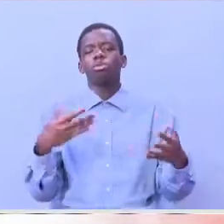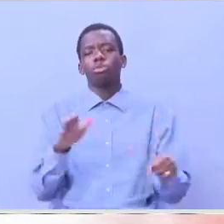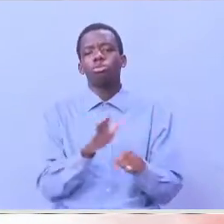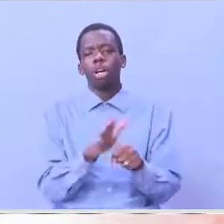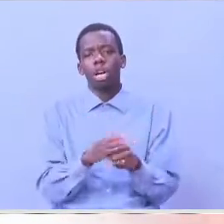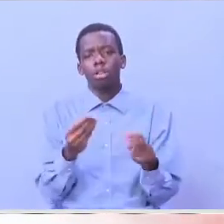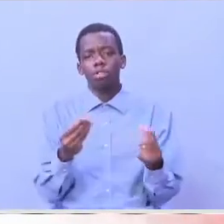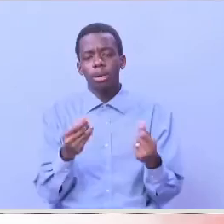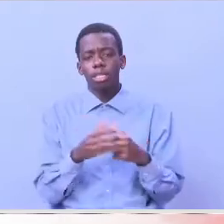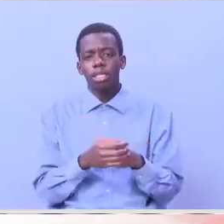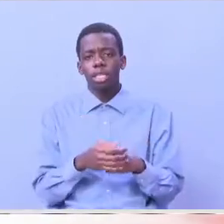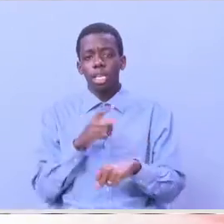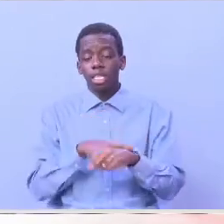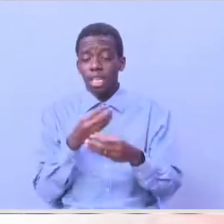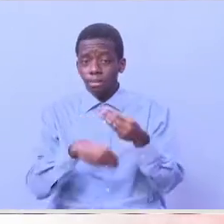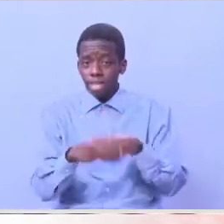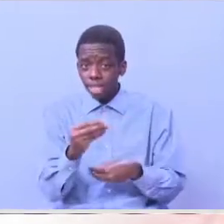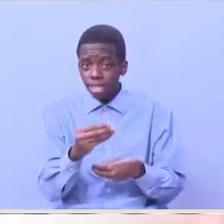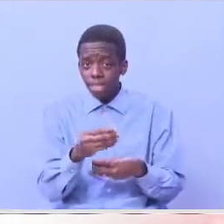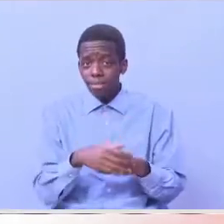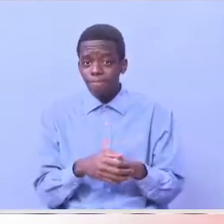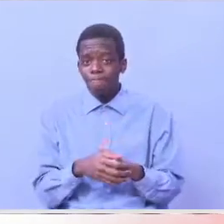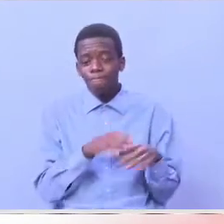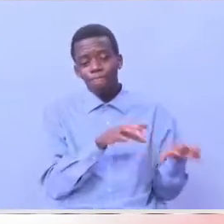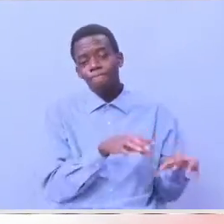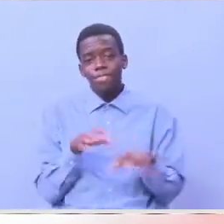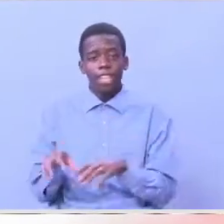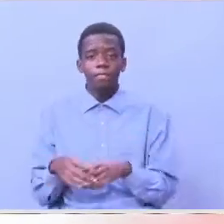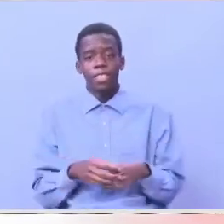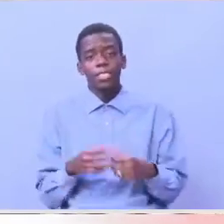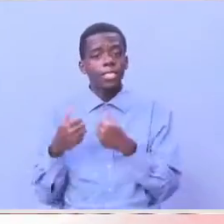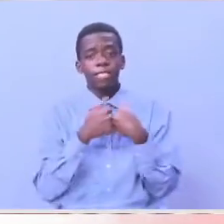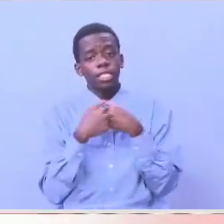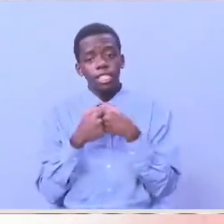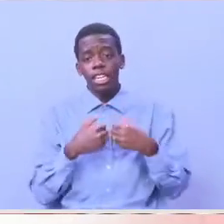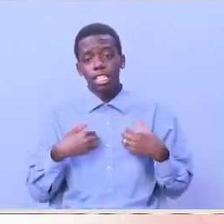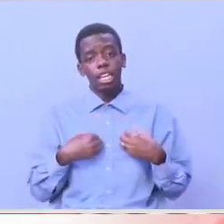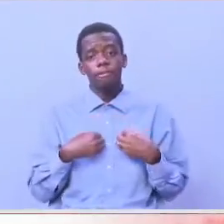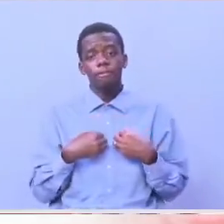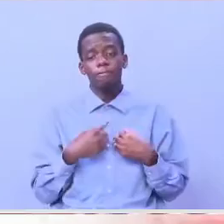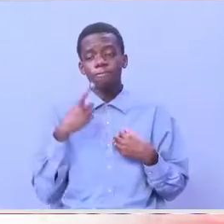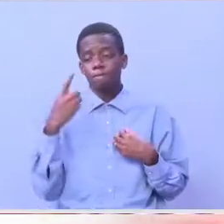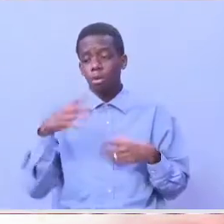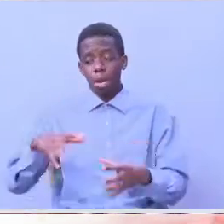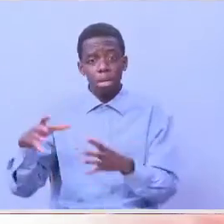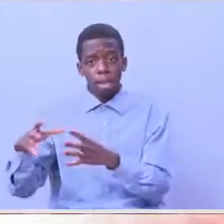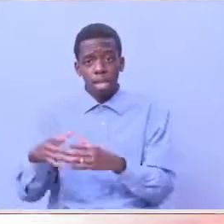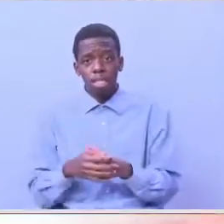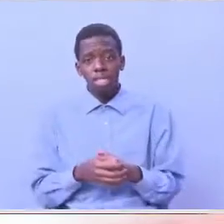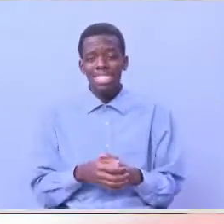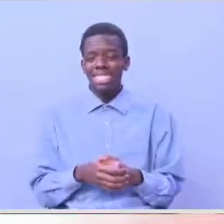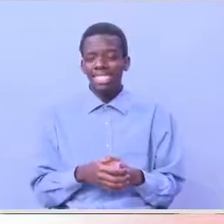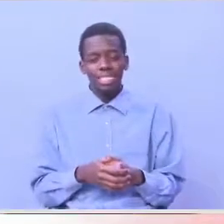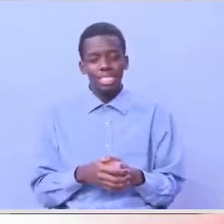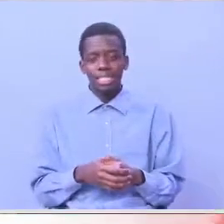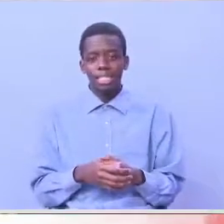inafikia wakati wa kuuza produce zake inakuwa ni matatizo. Unasikia gunia linauzwa shilingi 400-500. Potato